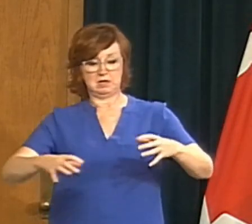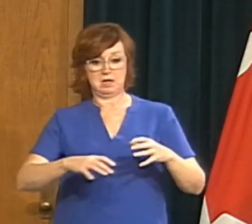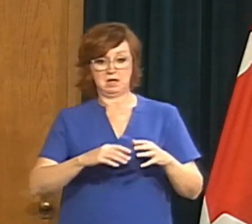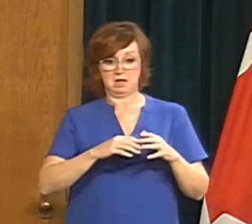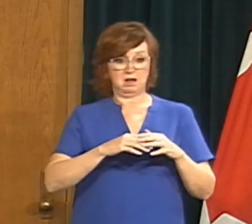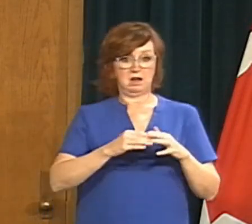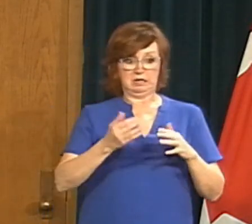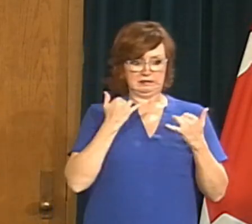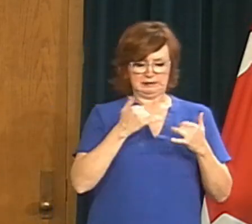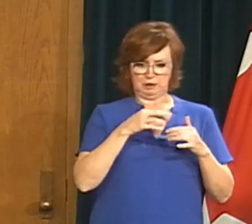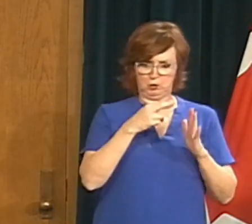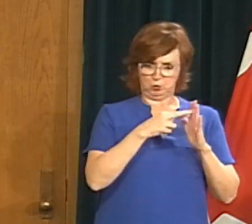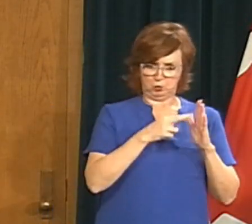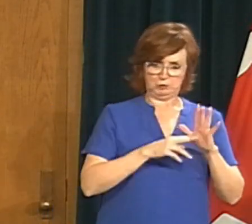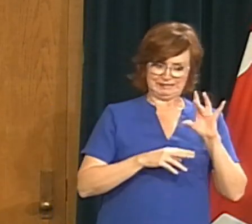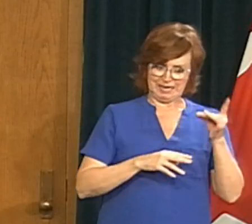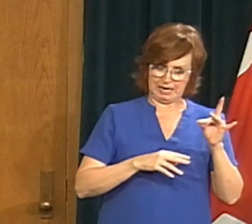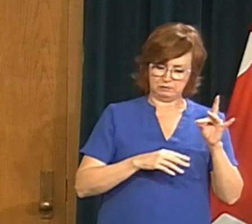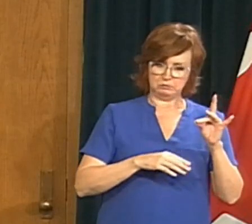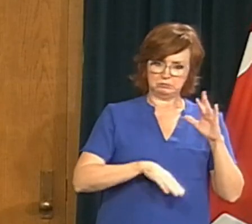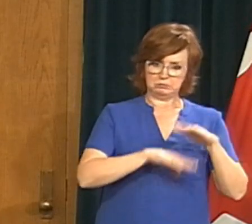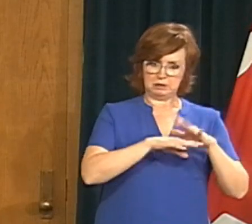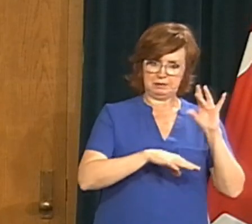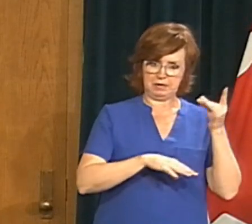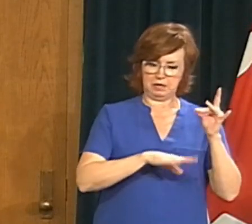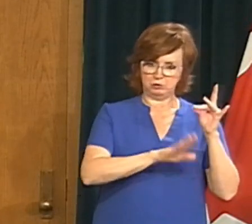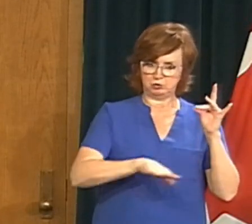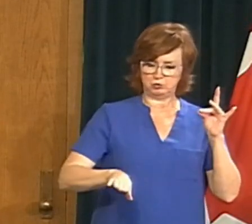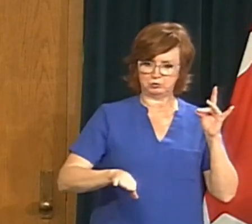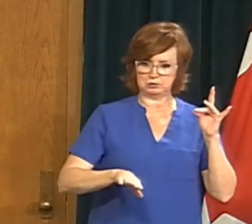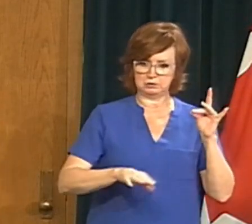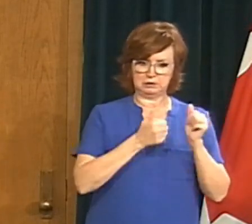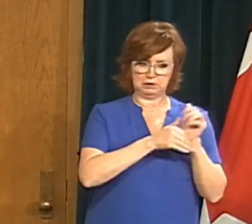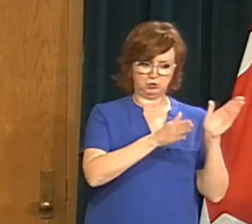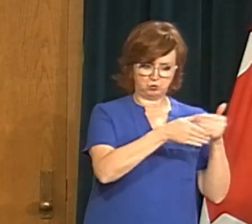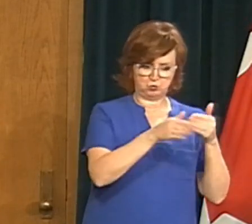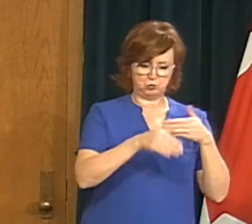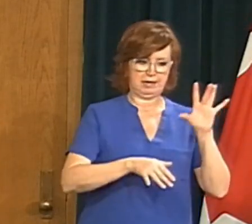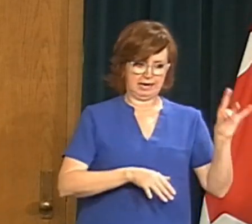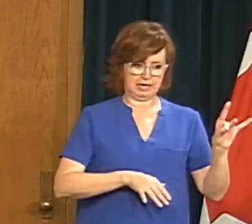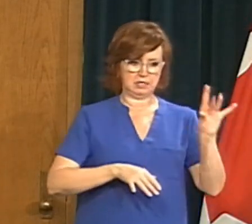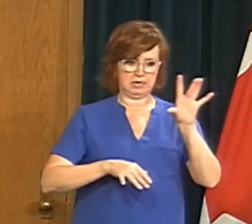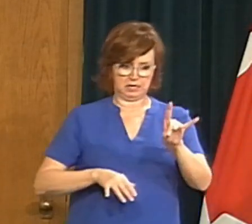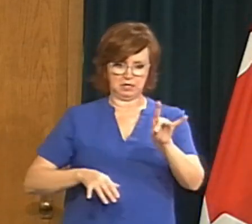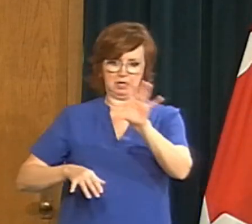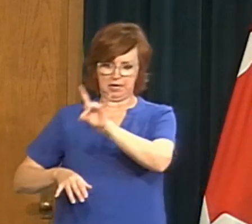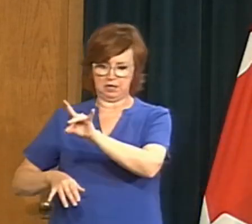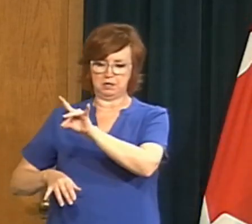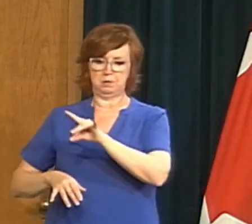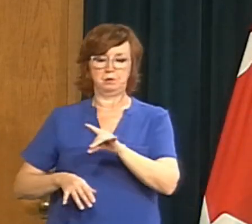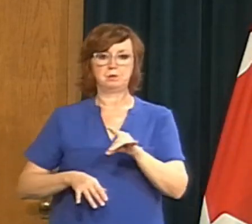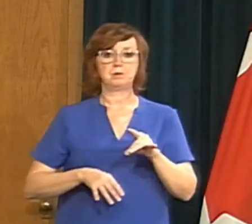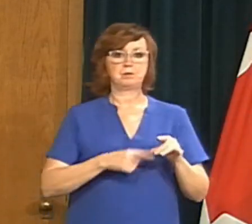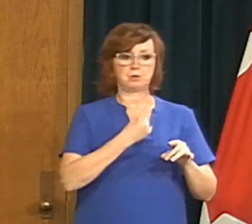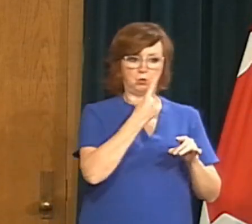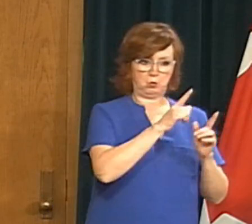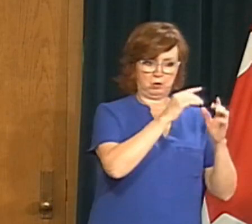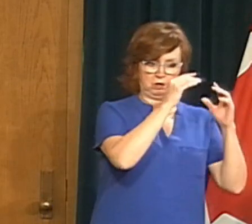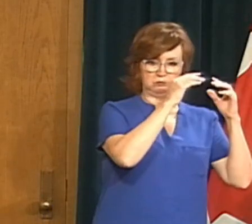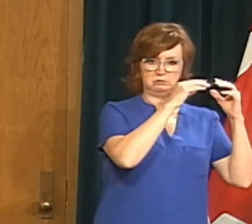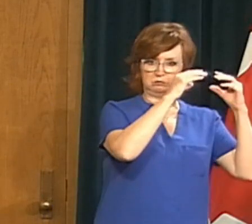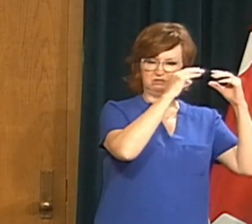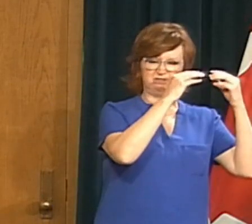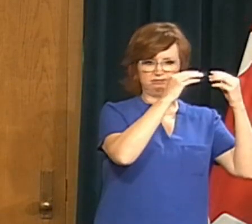children per room and per child care caregiver. The fact of the